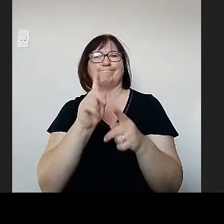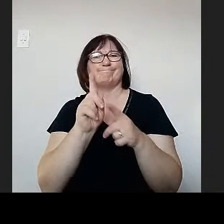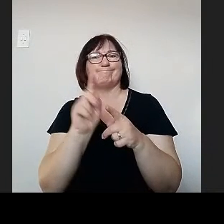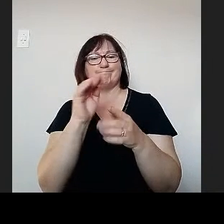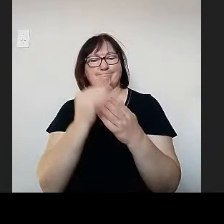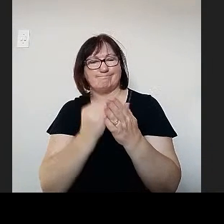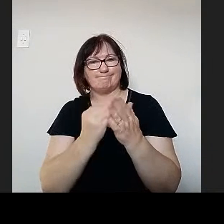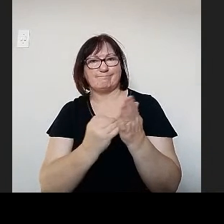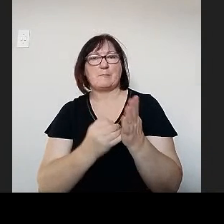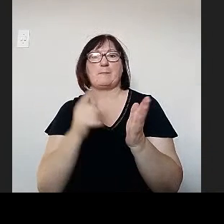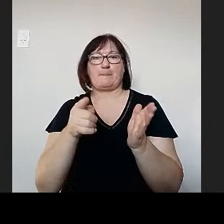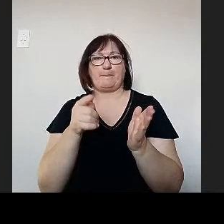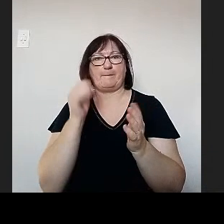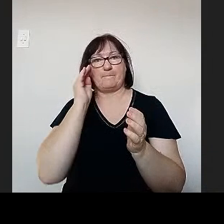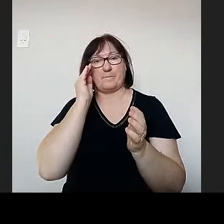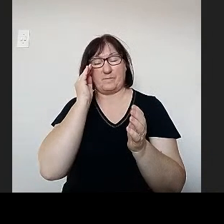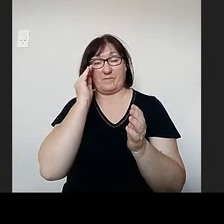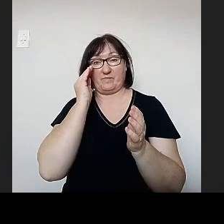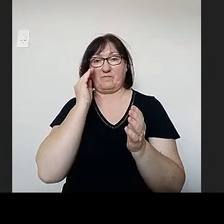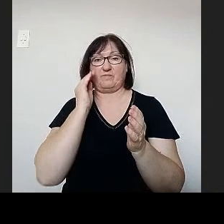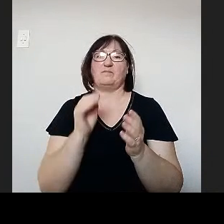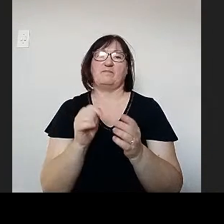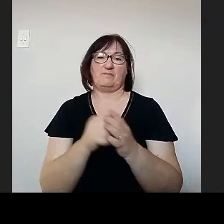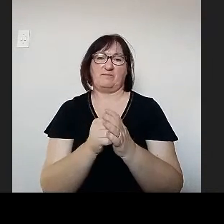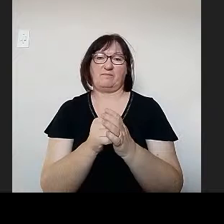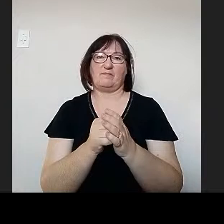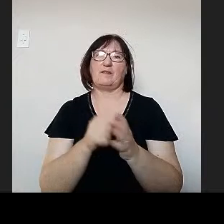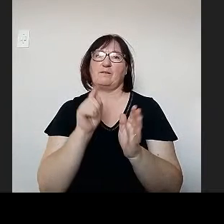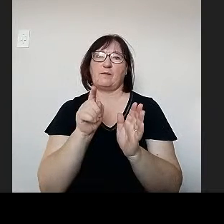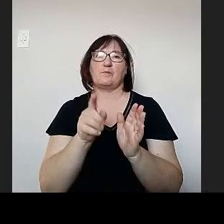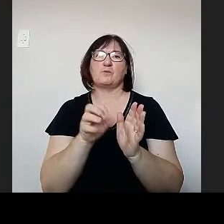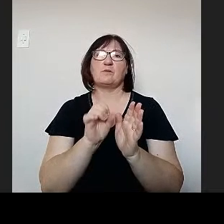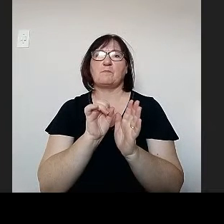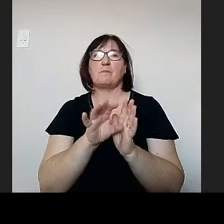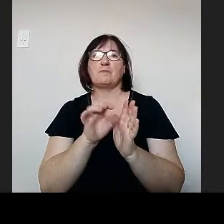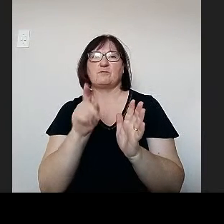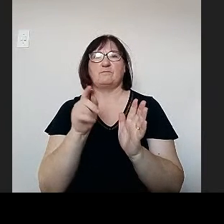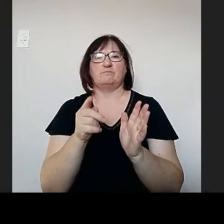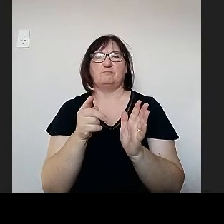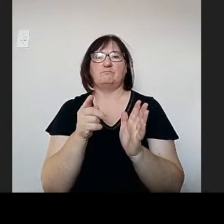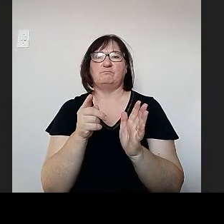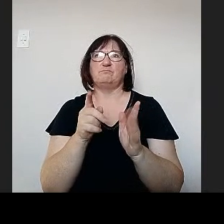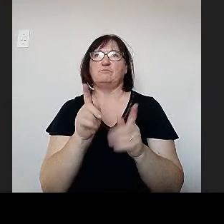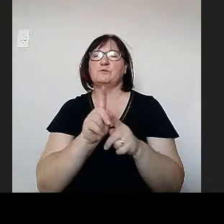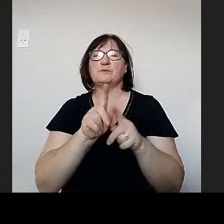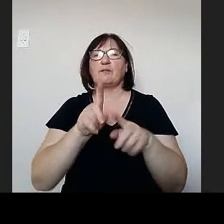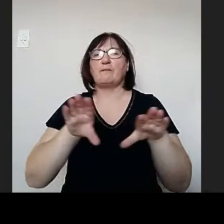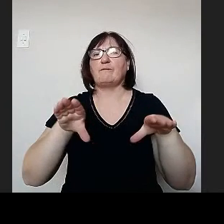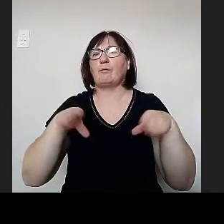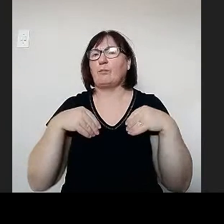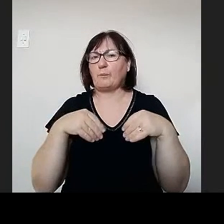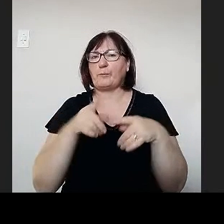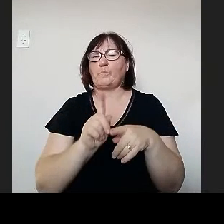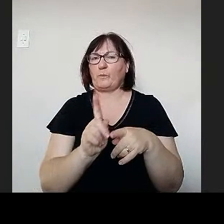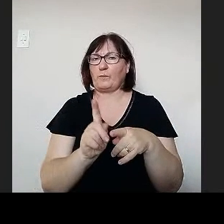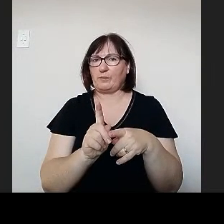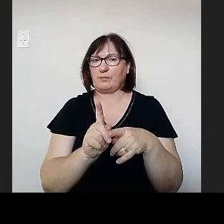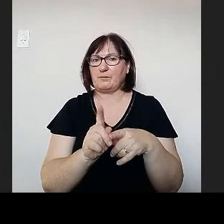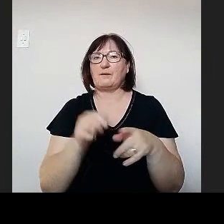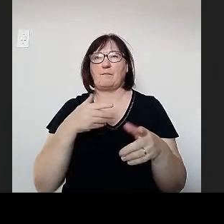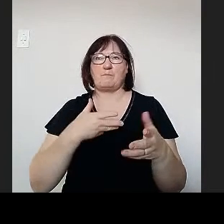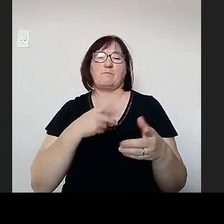process by the WCO-HS committee to publish instruments adopted by the very same committee after the Council's